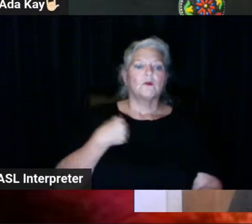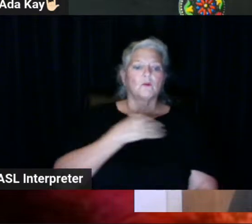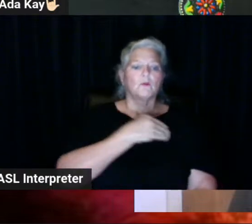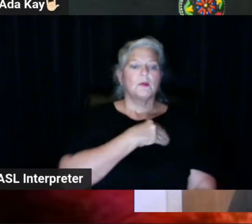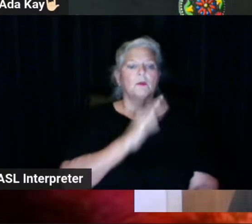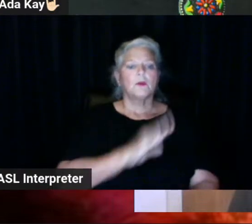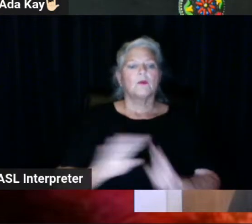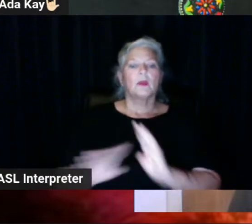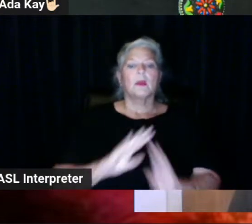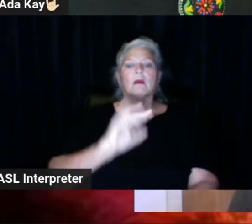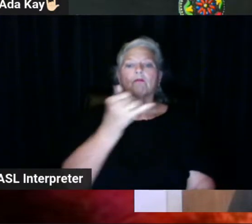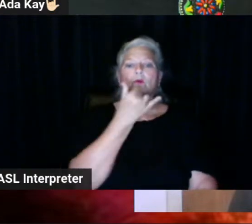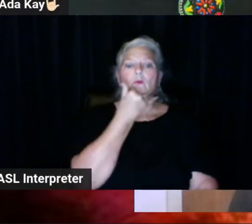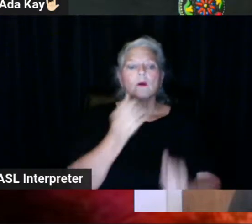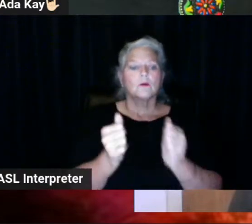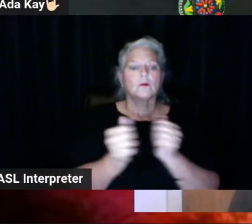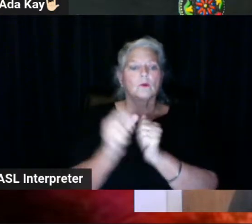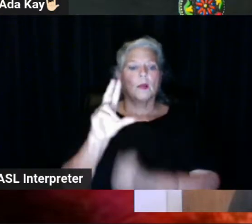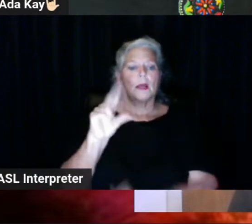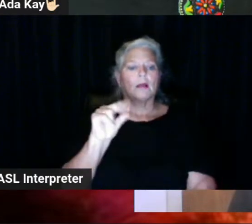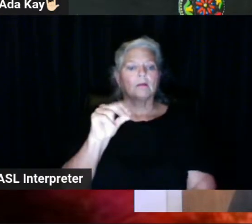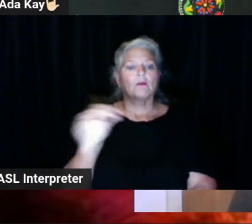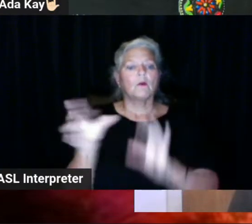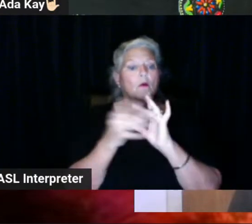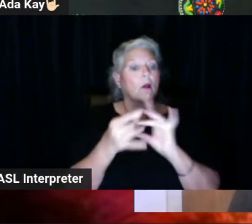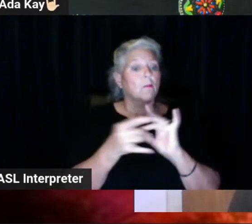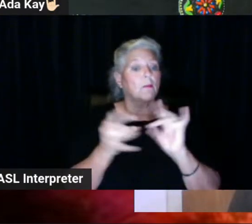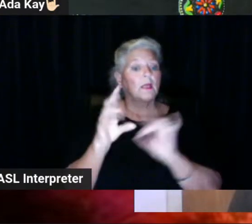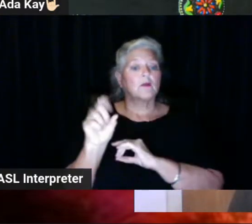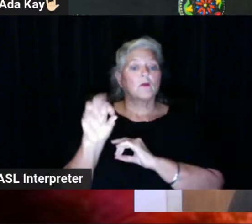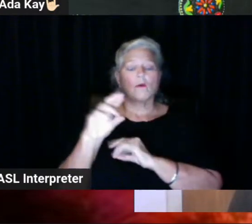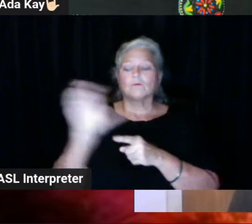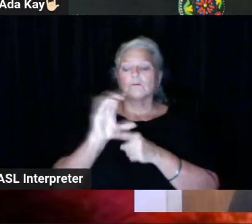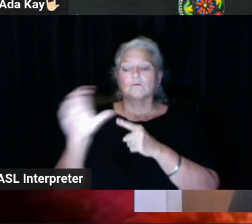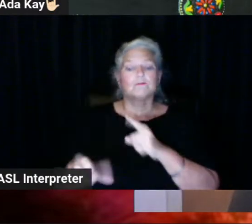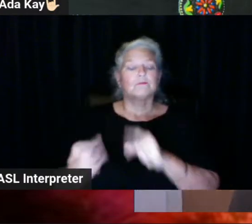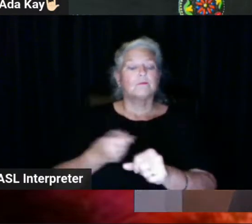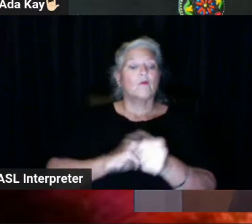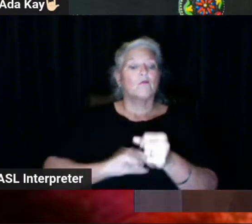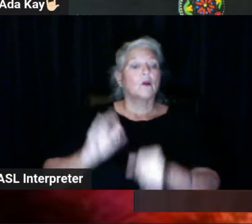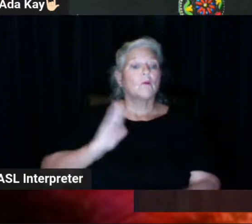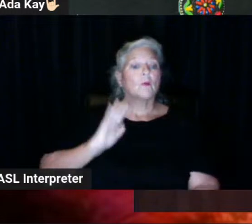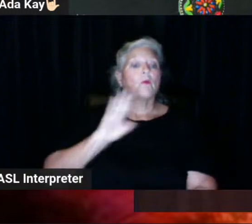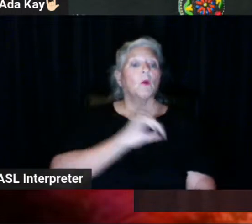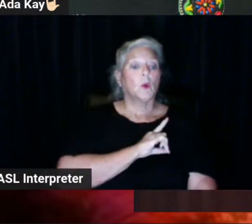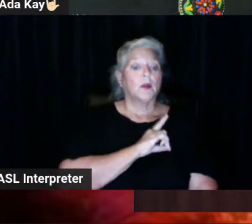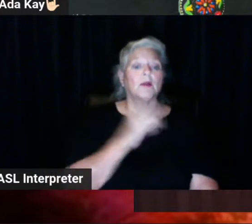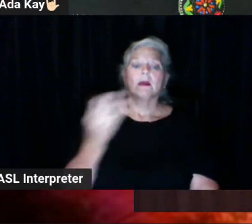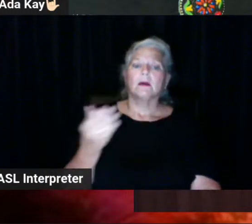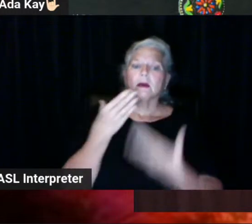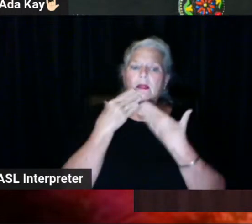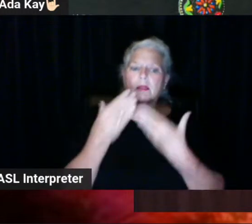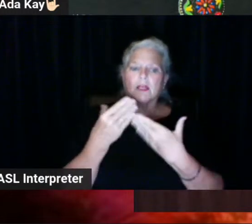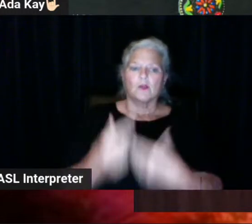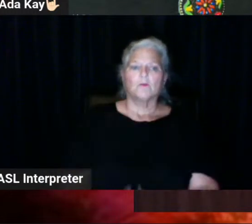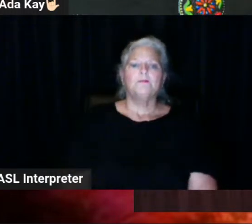manner with no comment or consequences from the rest of the board. Thank you. Thank you, Ms.